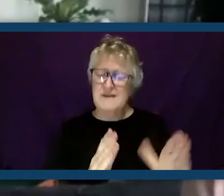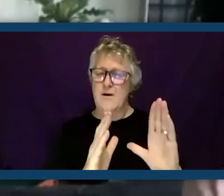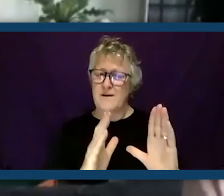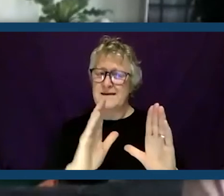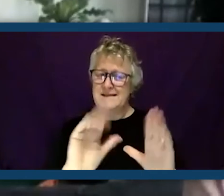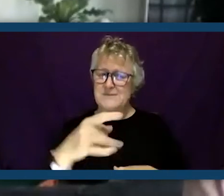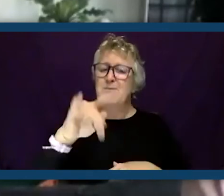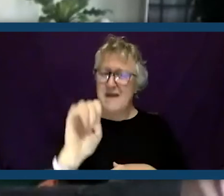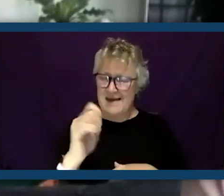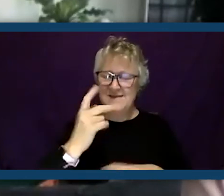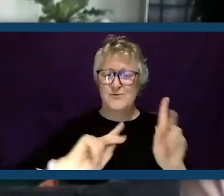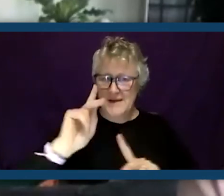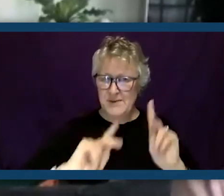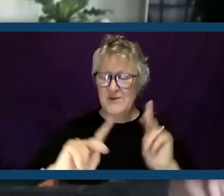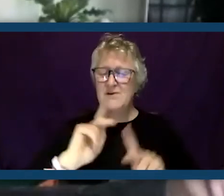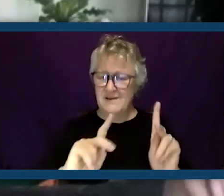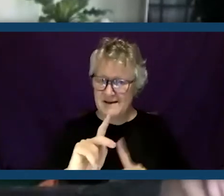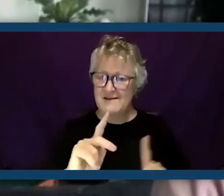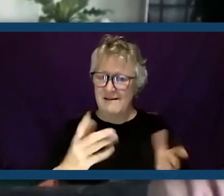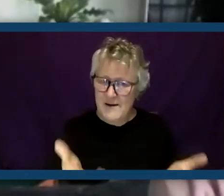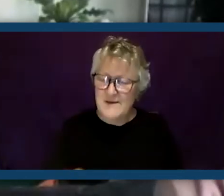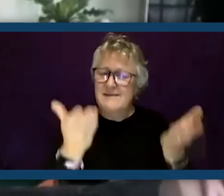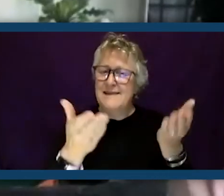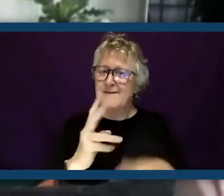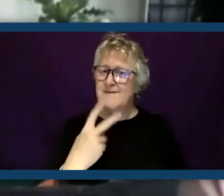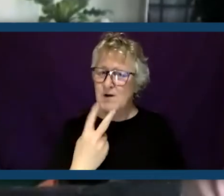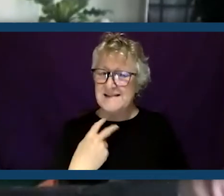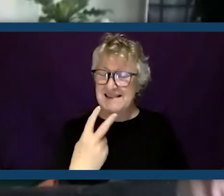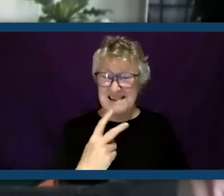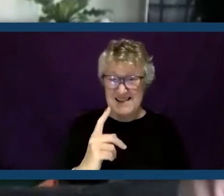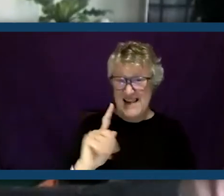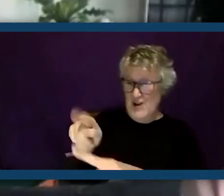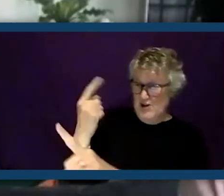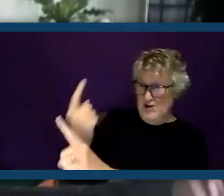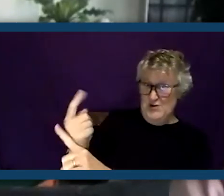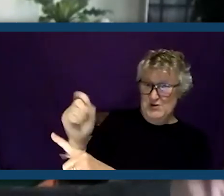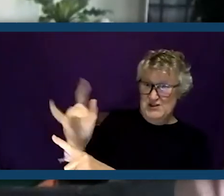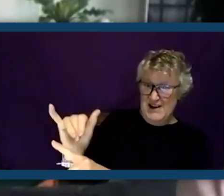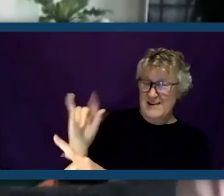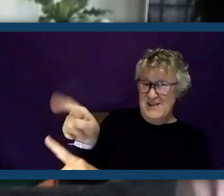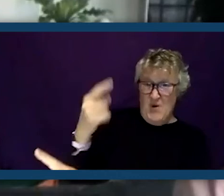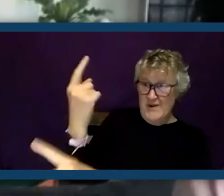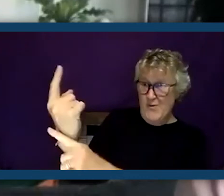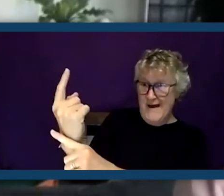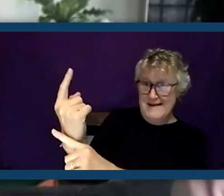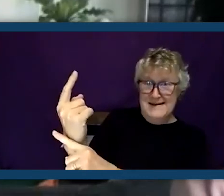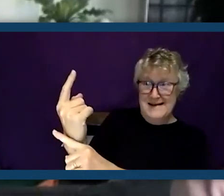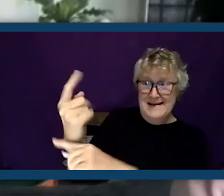well. And I think, Sherry, you mentioned, only one female panelist. I think, how do we continue to recruit folks as